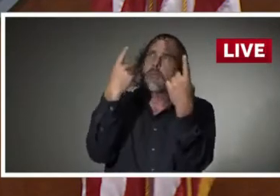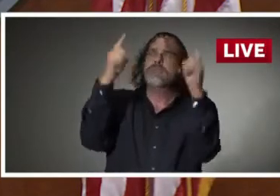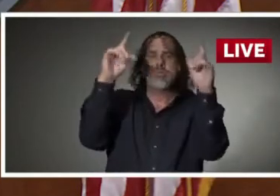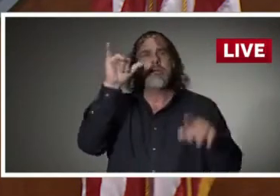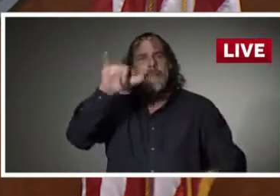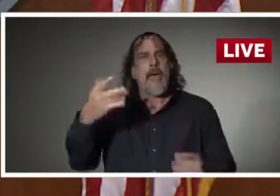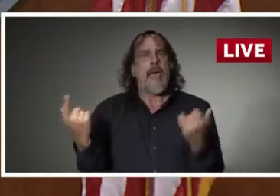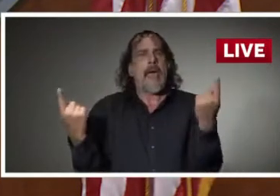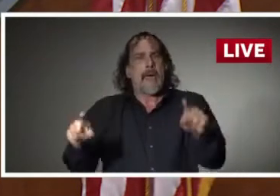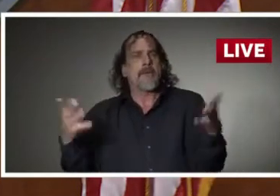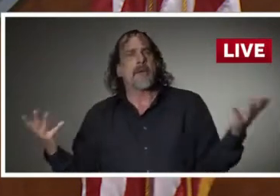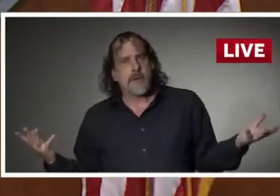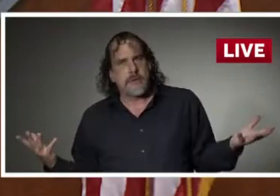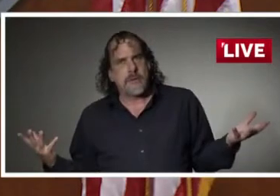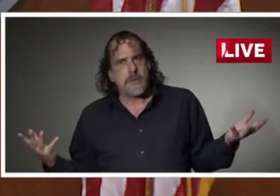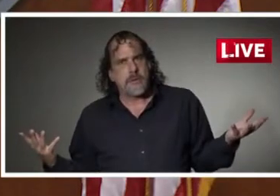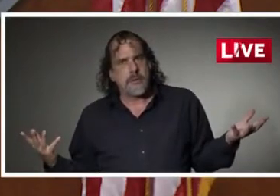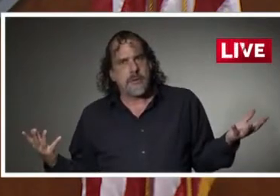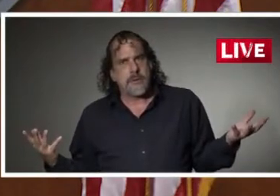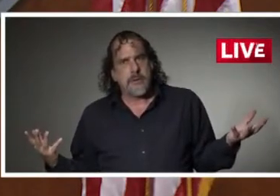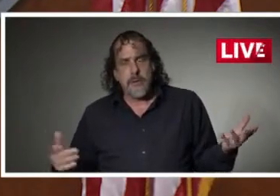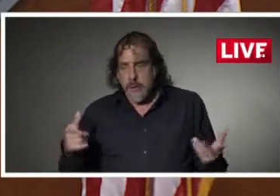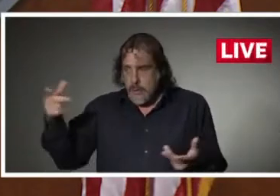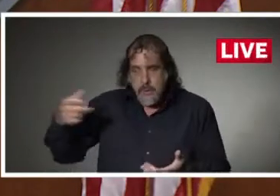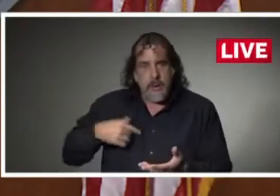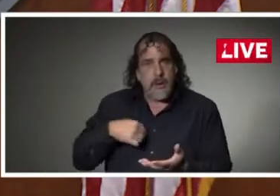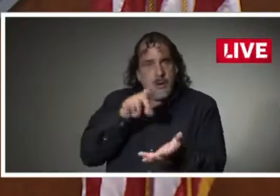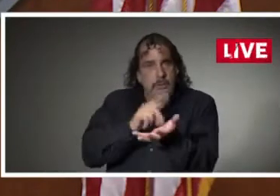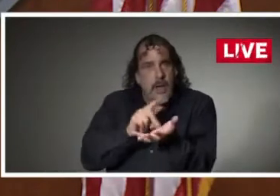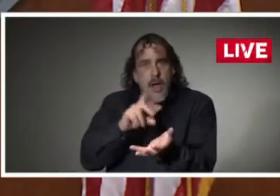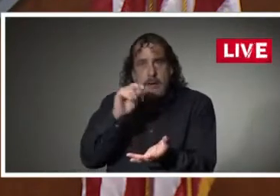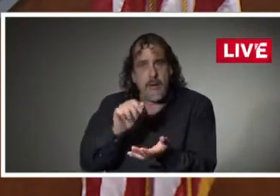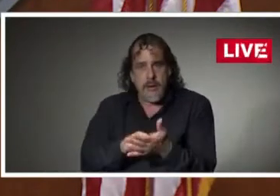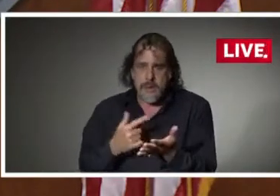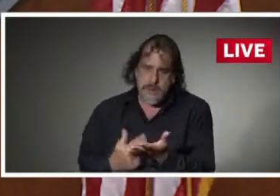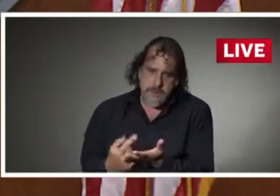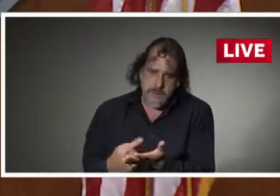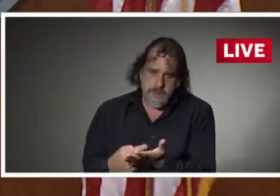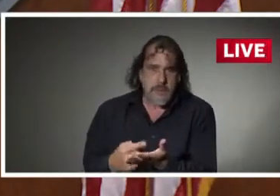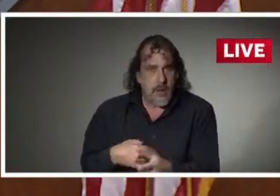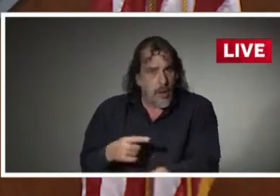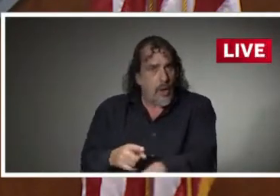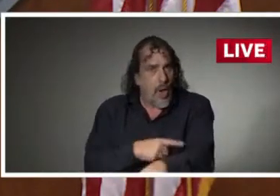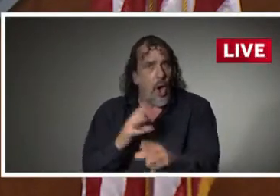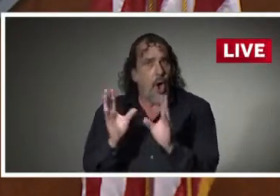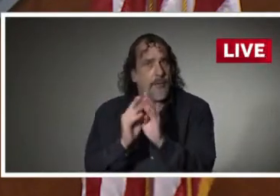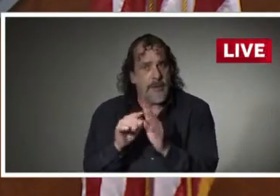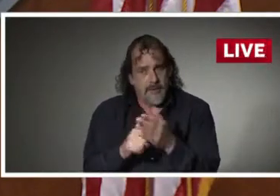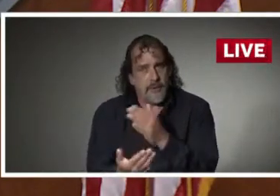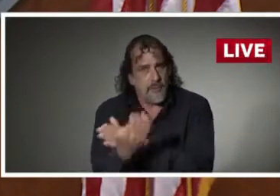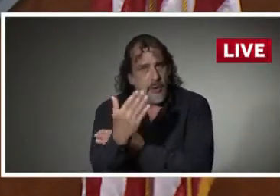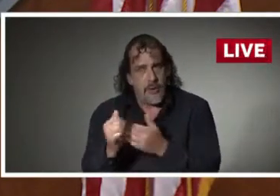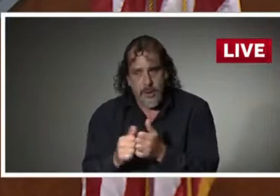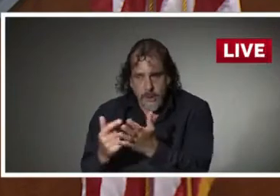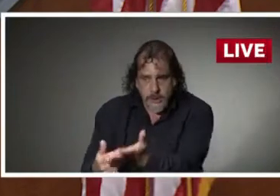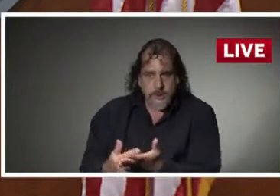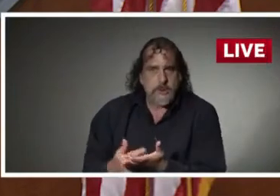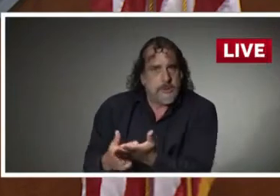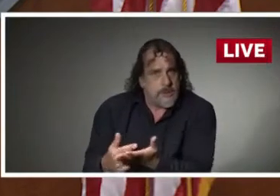give you some examples. And Dr. Dobbs and I met for way too long earlier today talking about a lot of these things. My